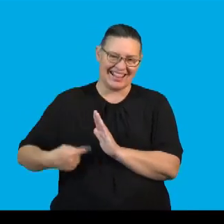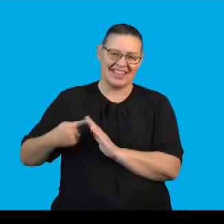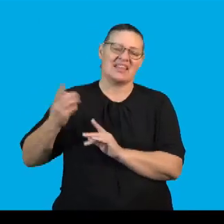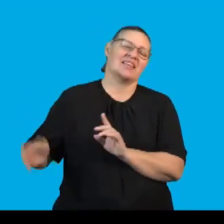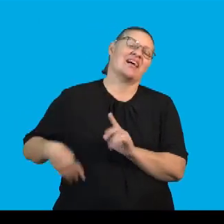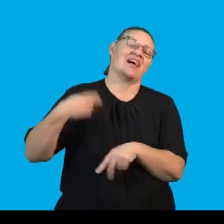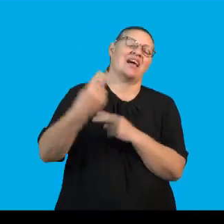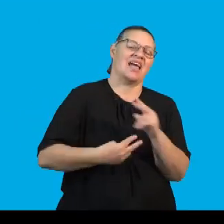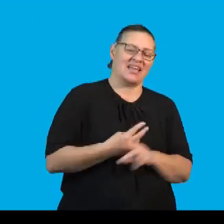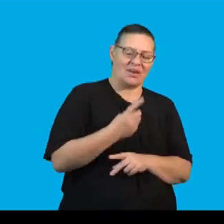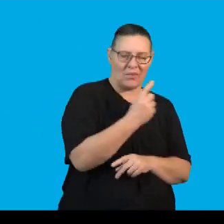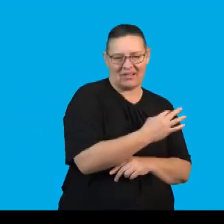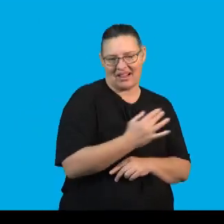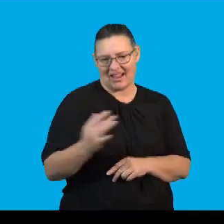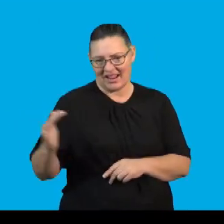cycle.